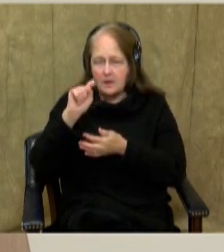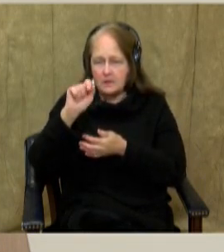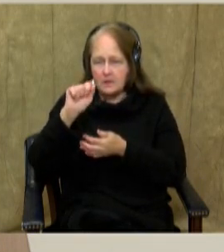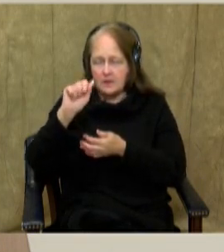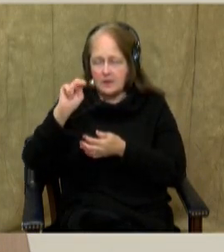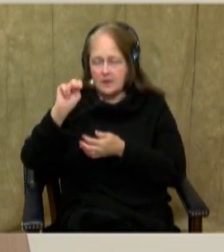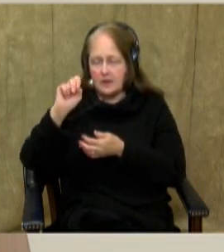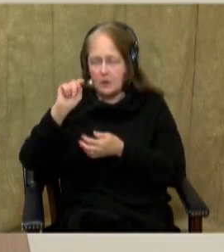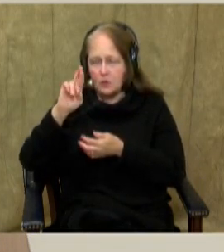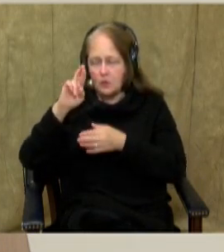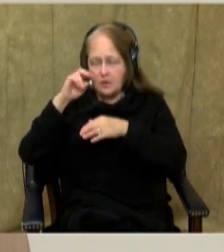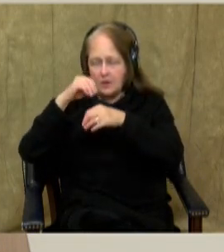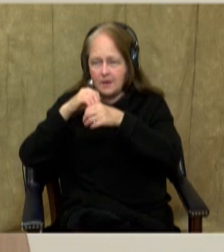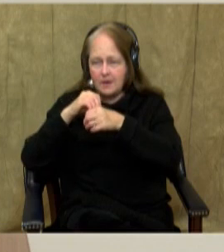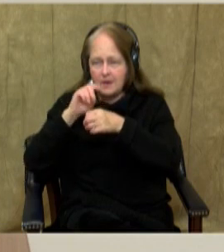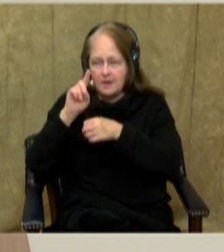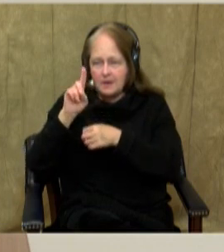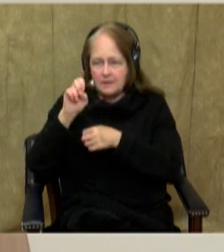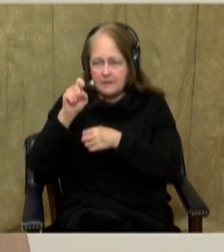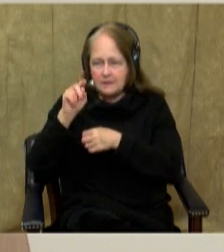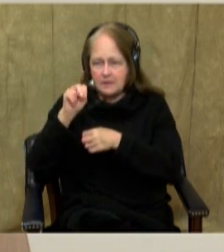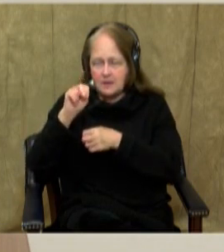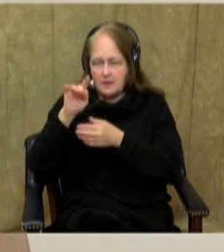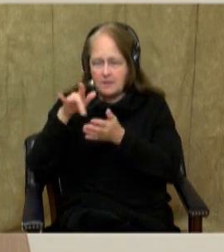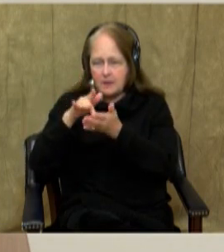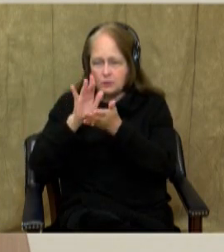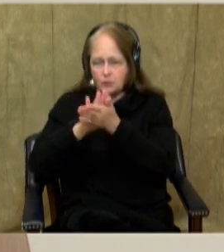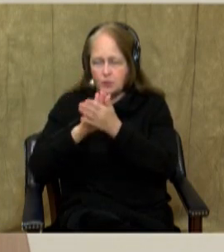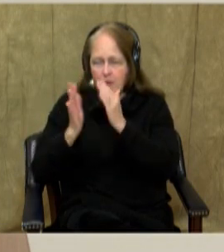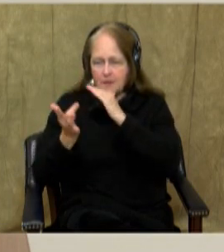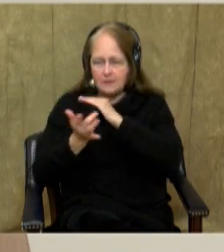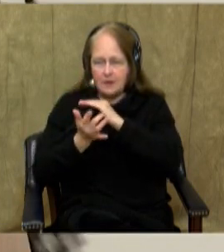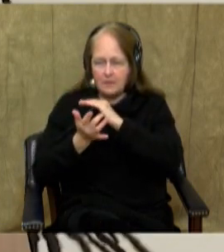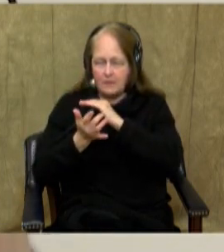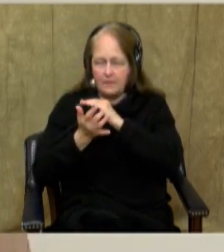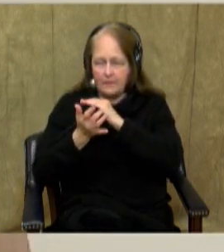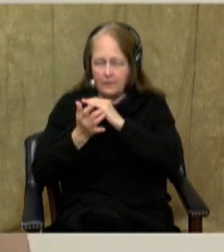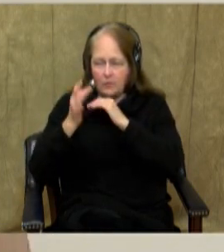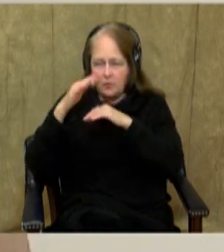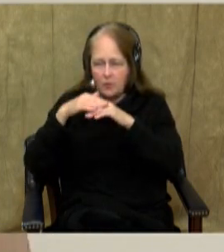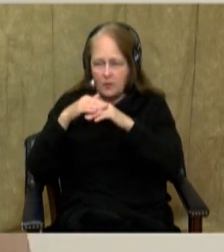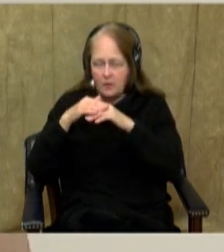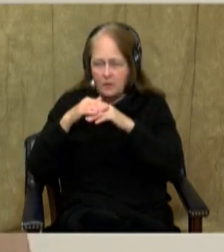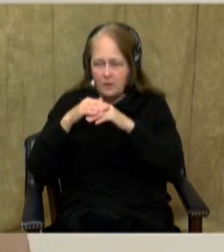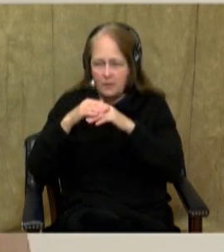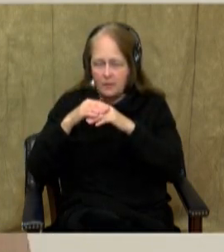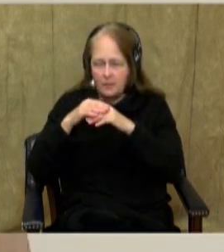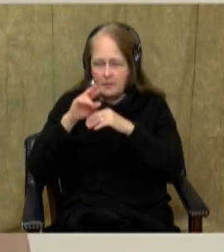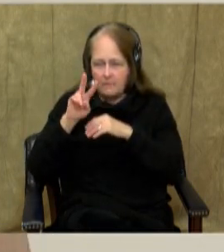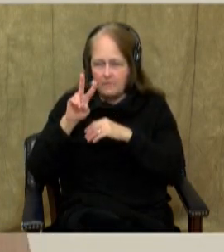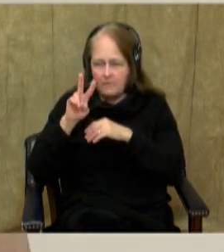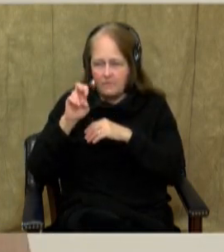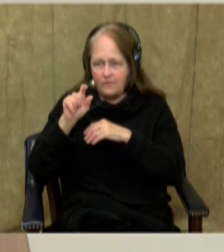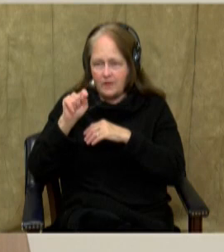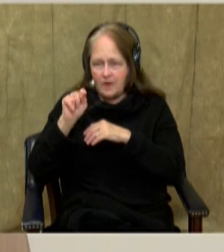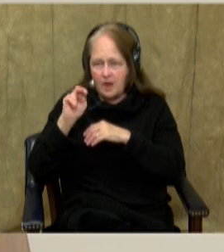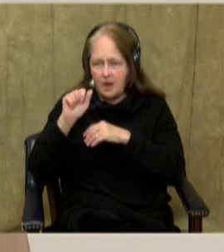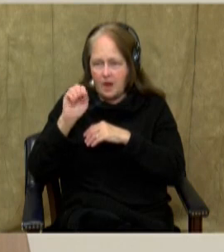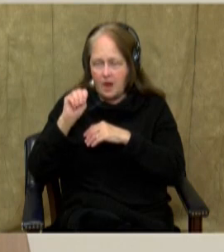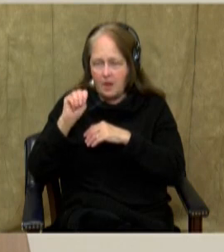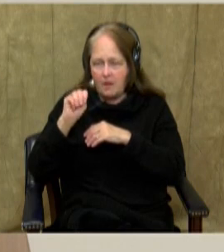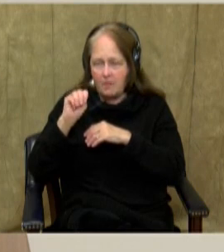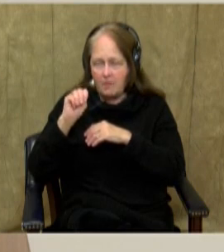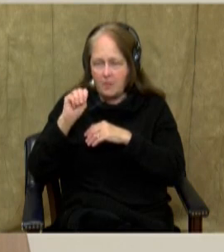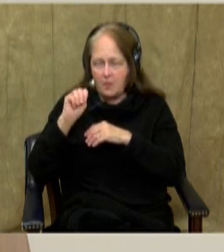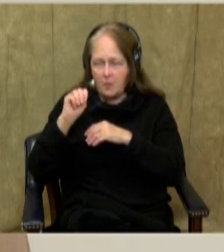at Denton Magnet School of Technology. And today we are going to continue with our chapter on the Vietnam War years. And remember what